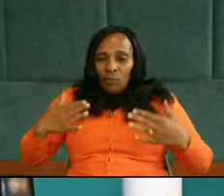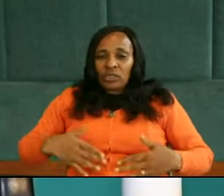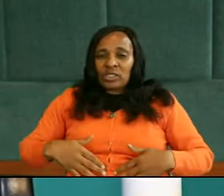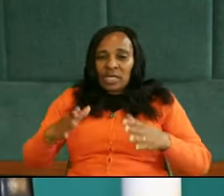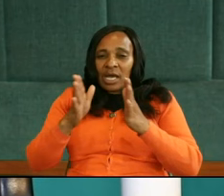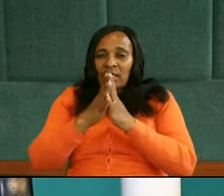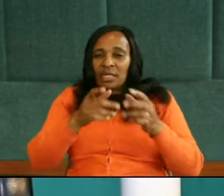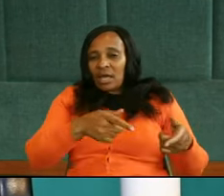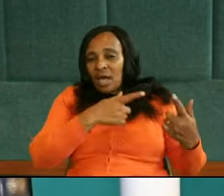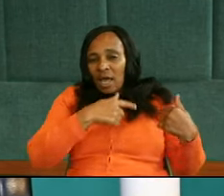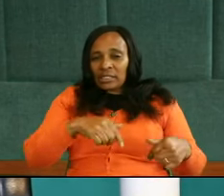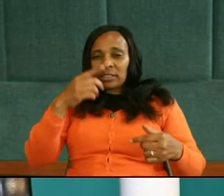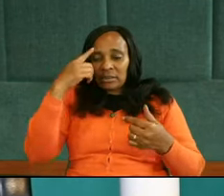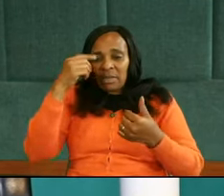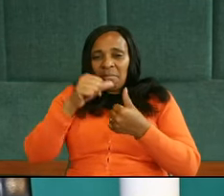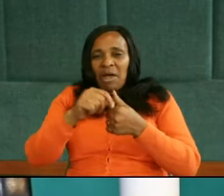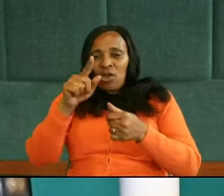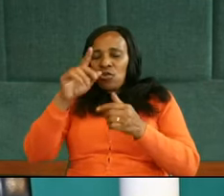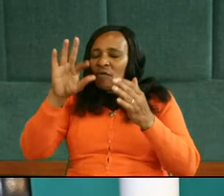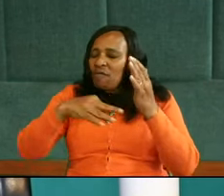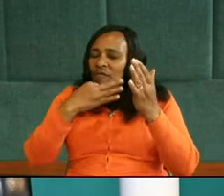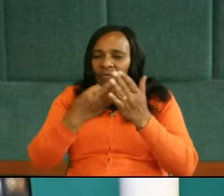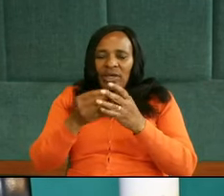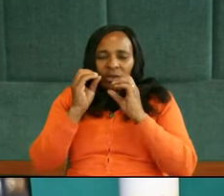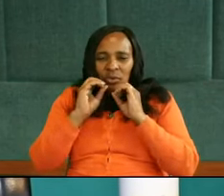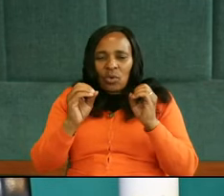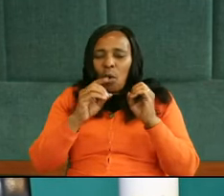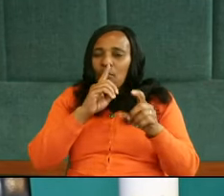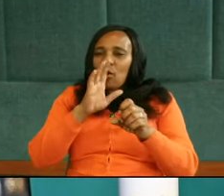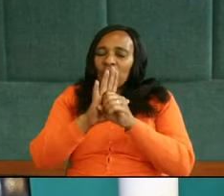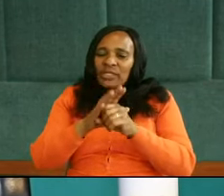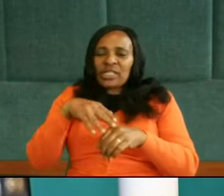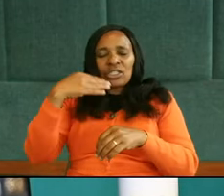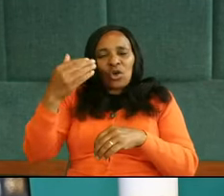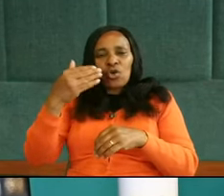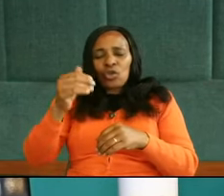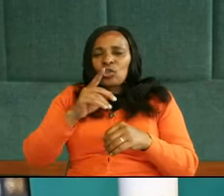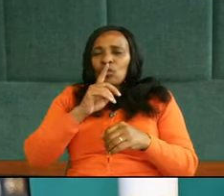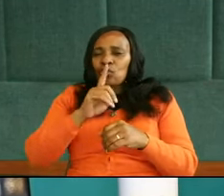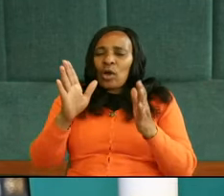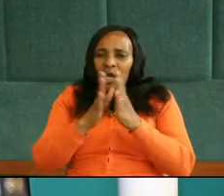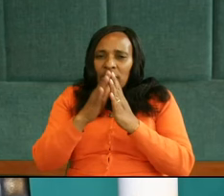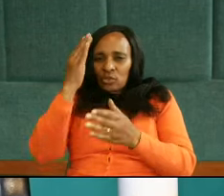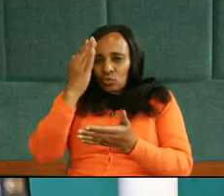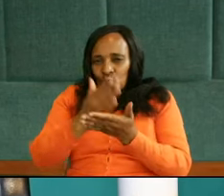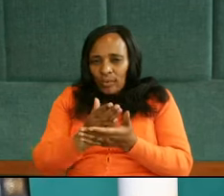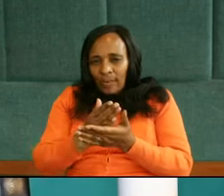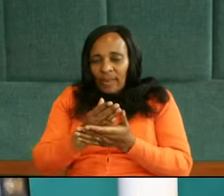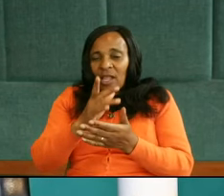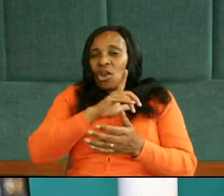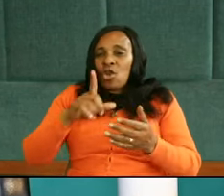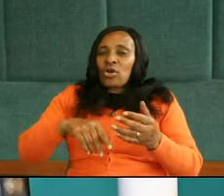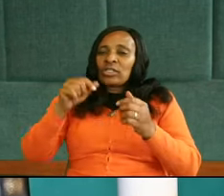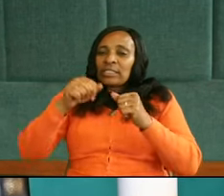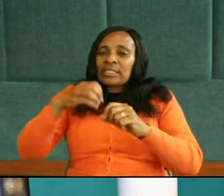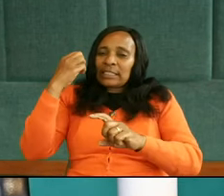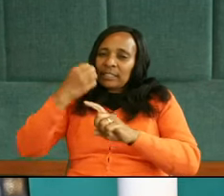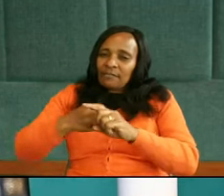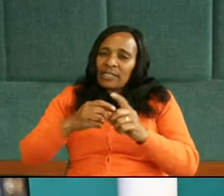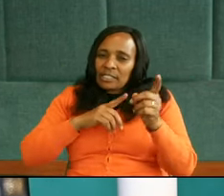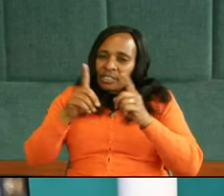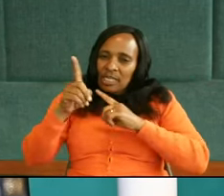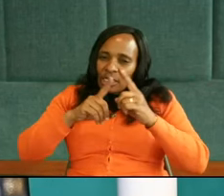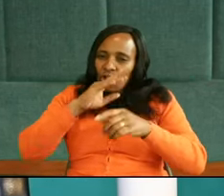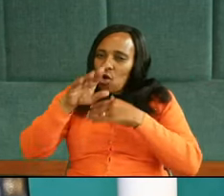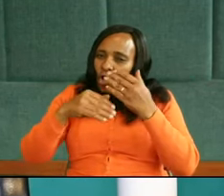that you are never failing, Almighty Father, and your promises are always sure and true. Lord, in this difficult journey we're